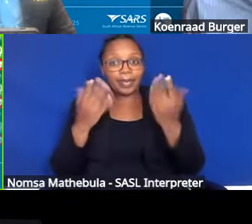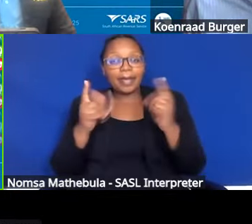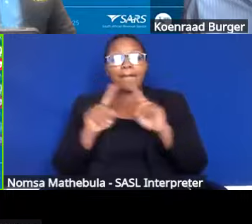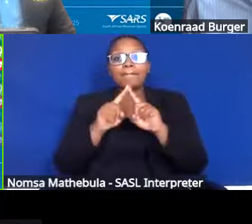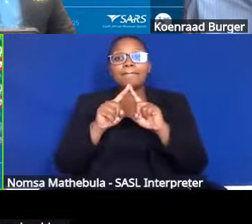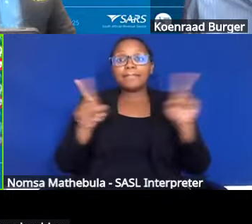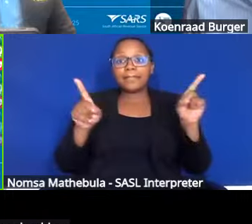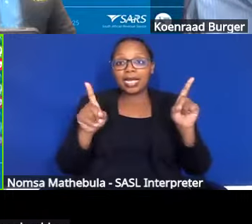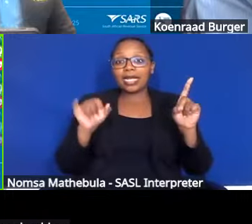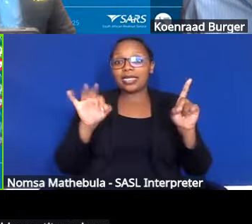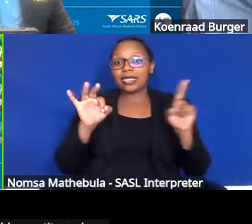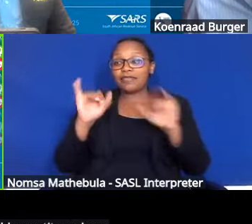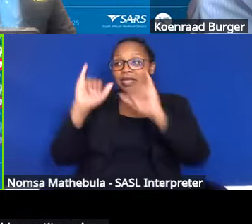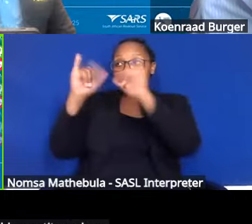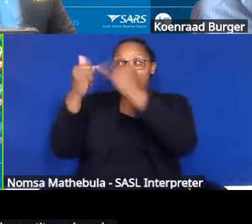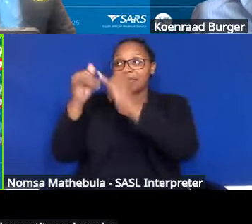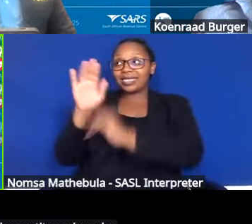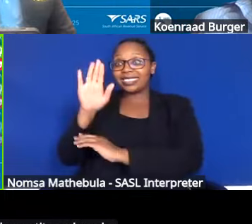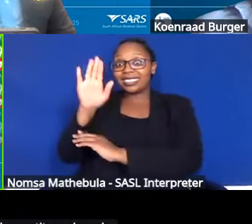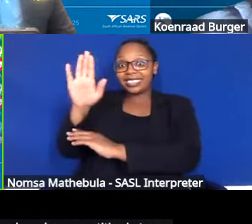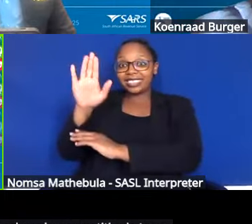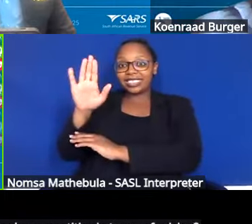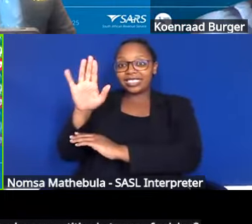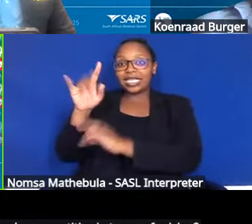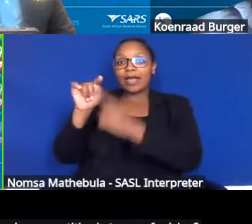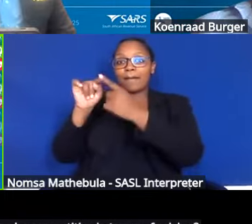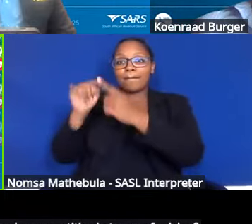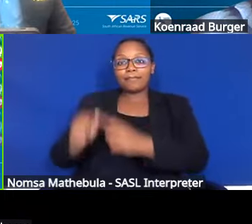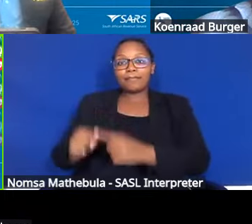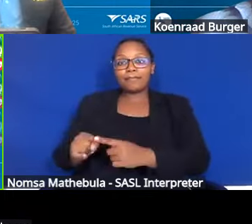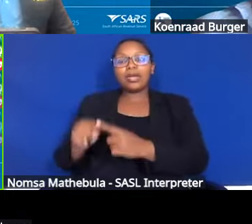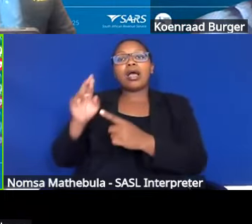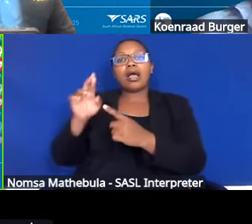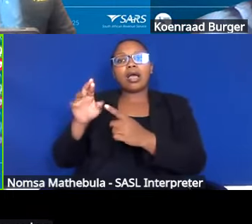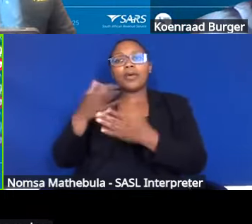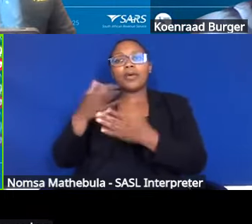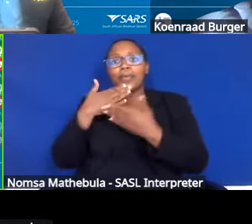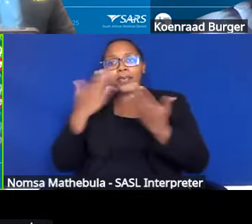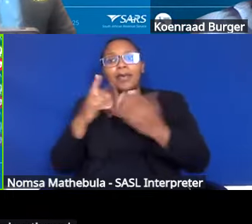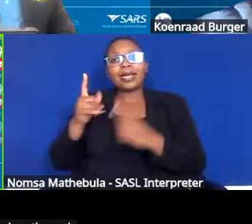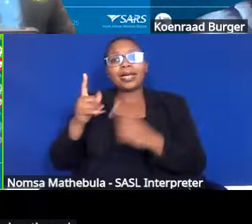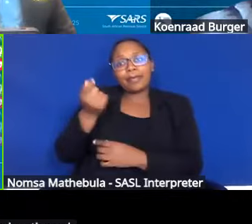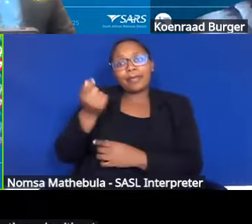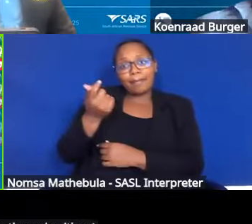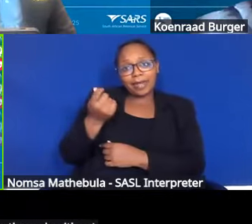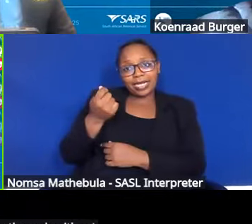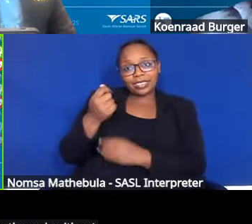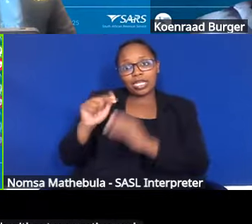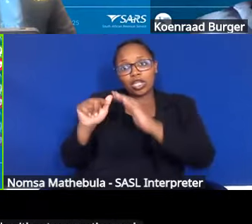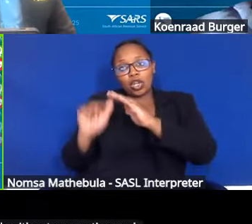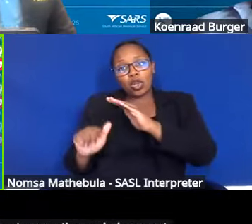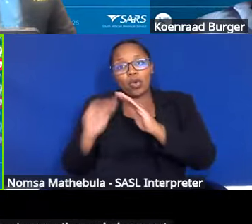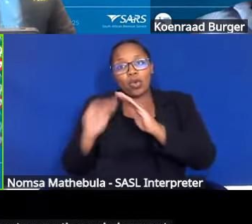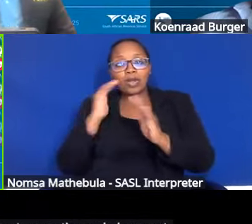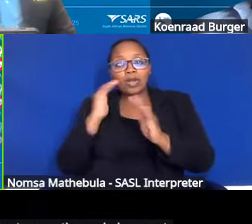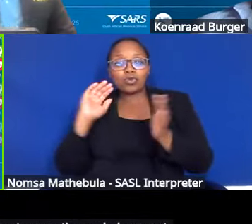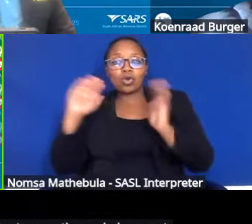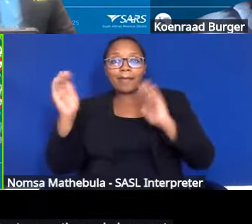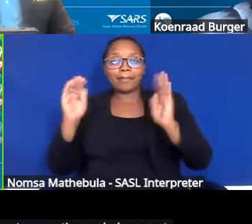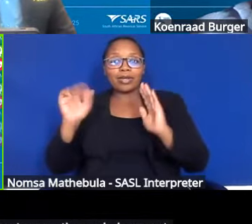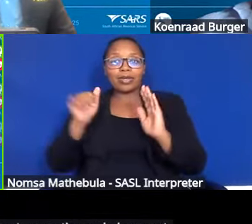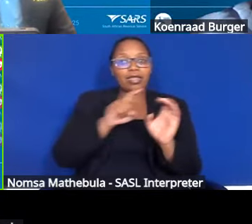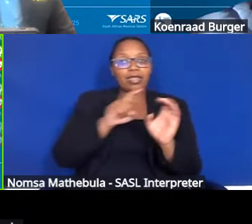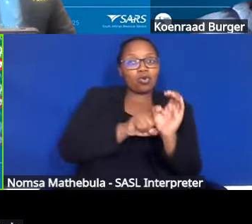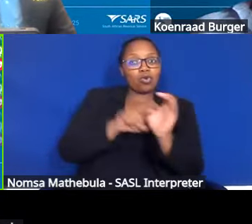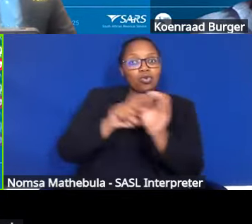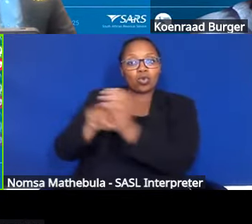entity perhaps be competitive in terms of pricing, and go through without supporting such document, we do engage